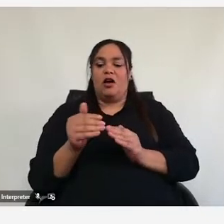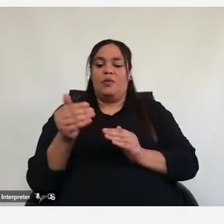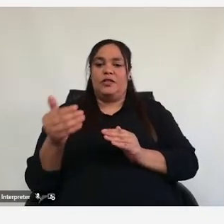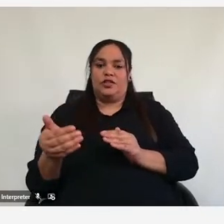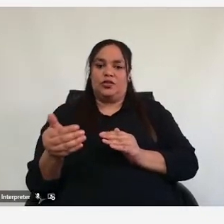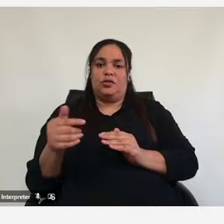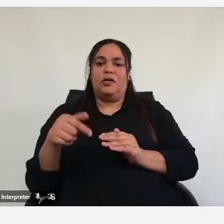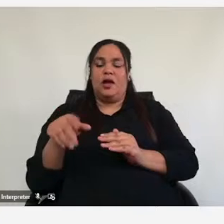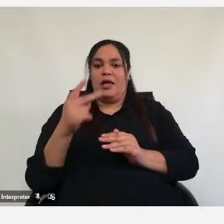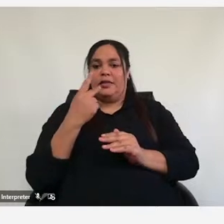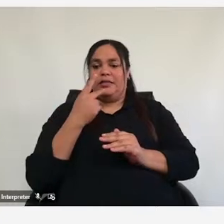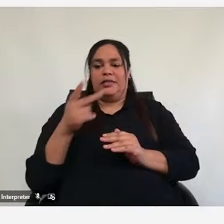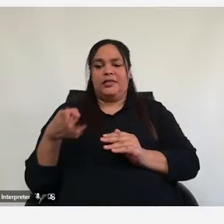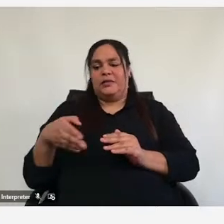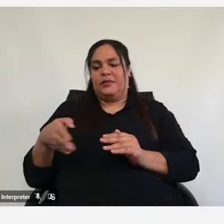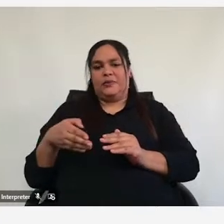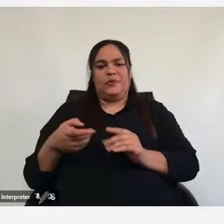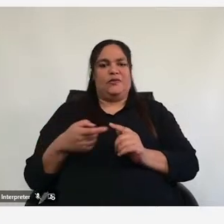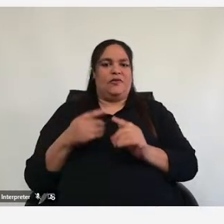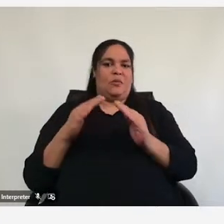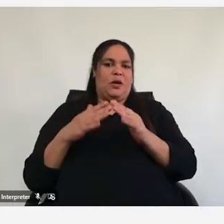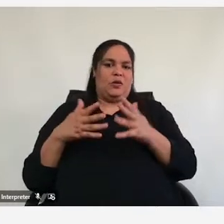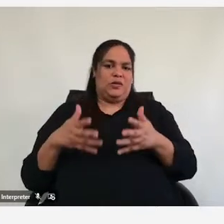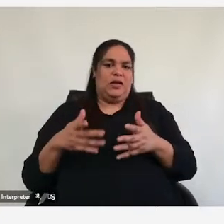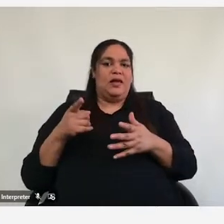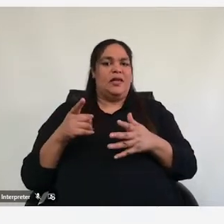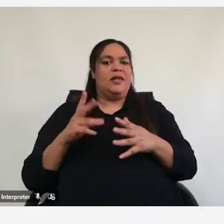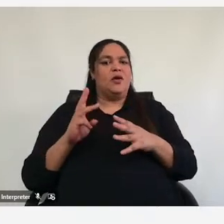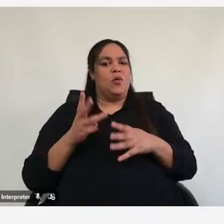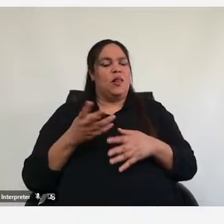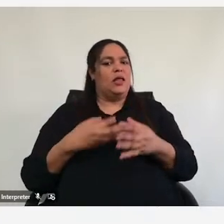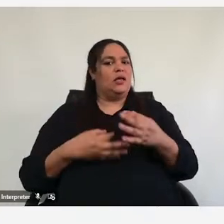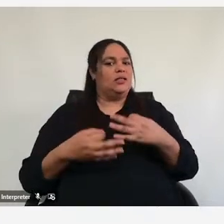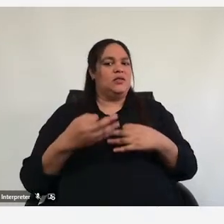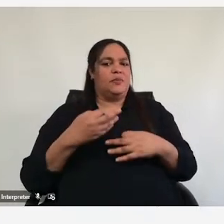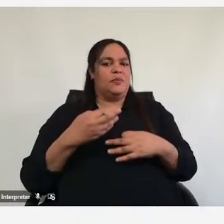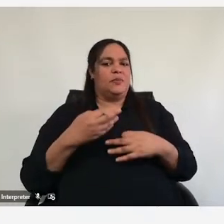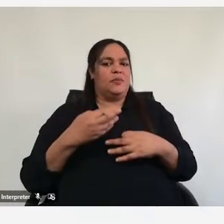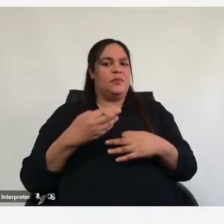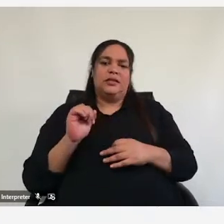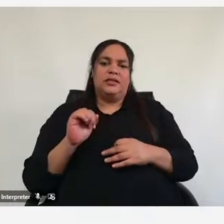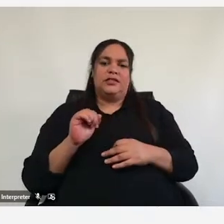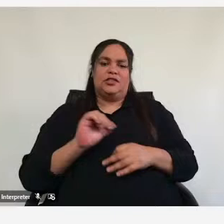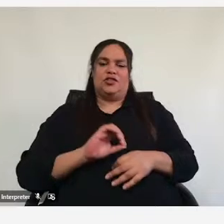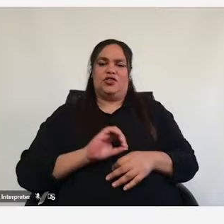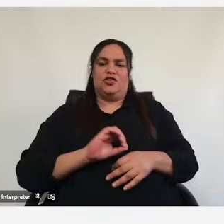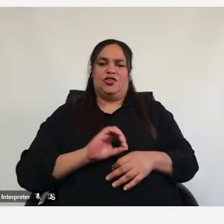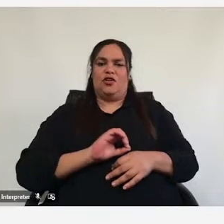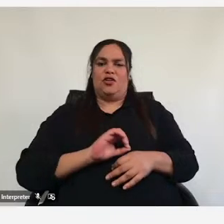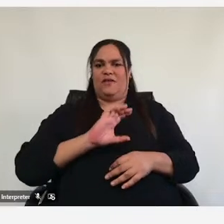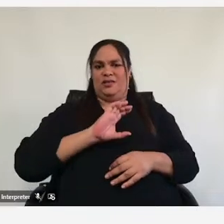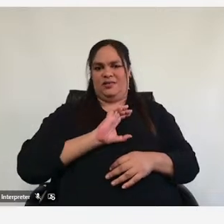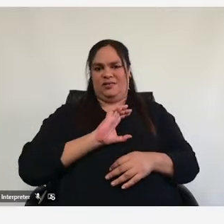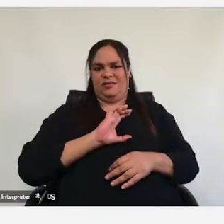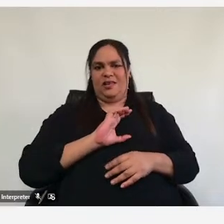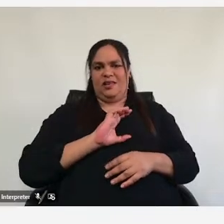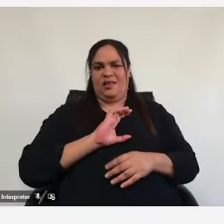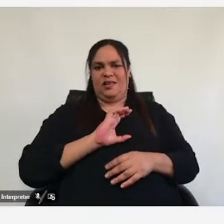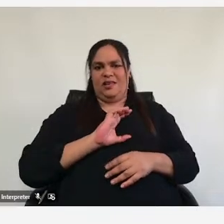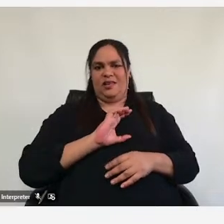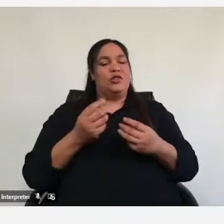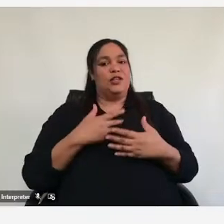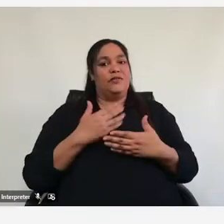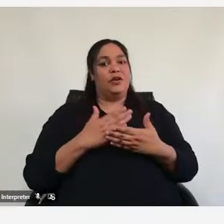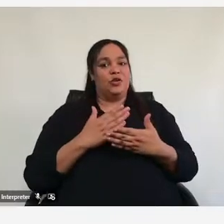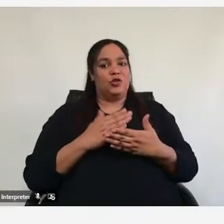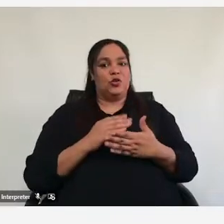I note is absent from the House, would take us into his confidence and assure us